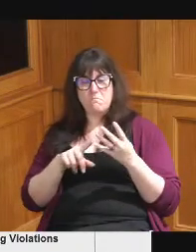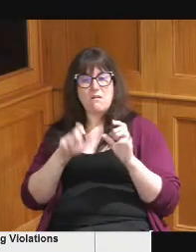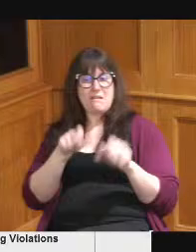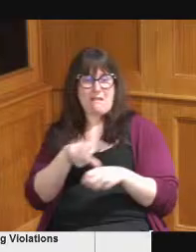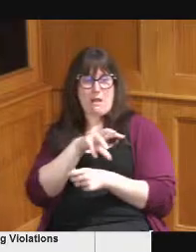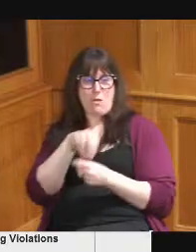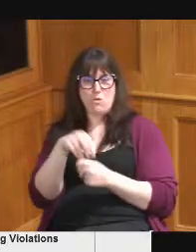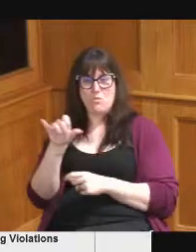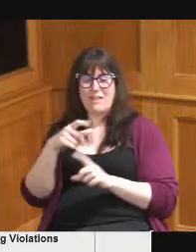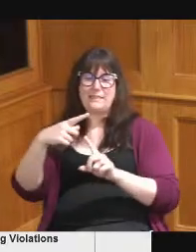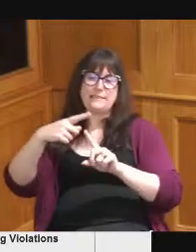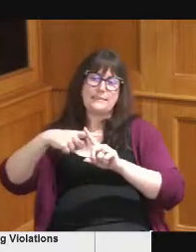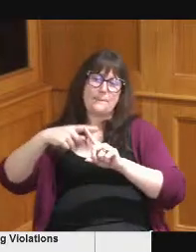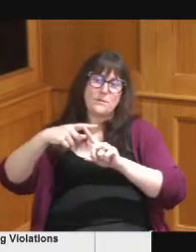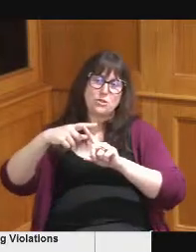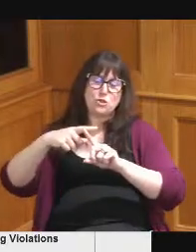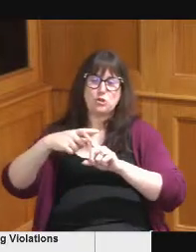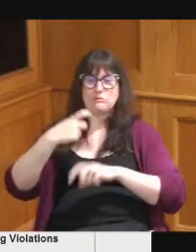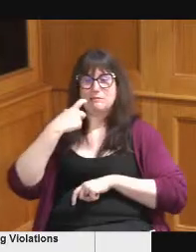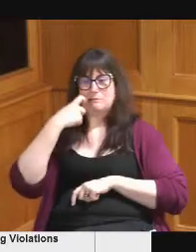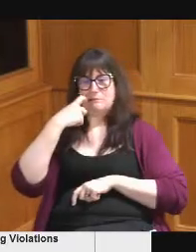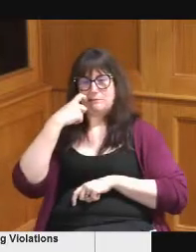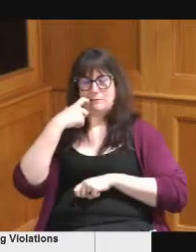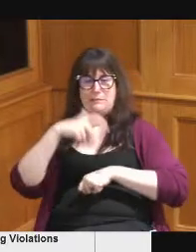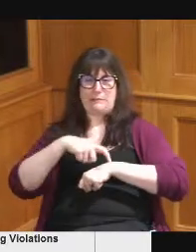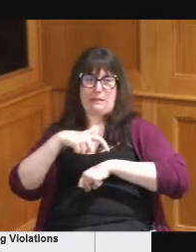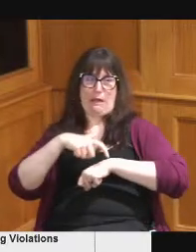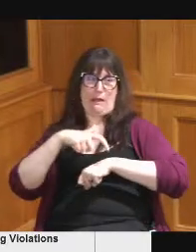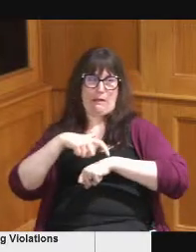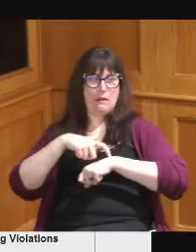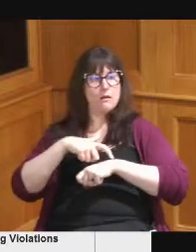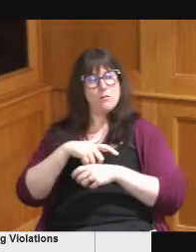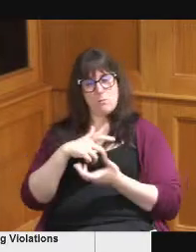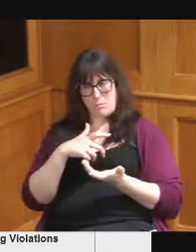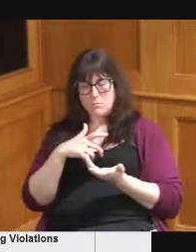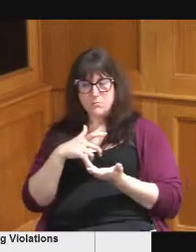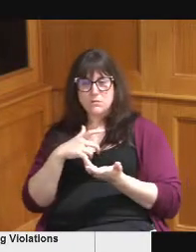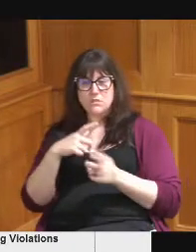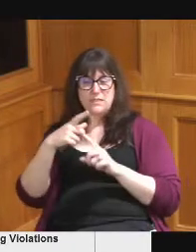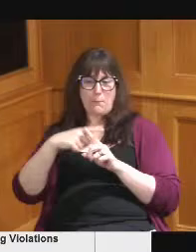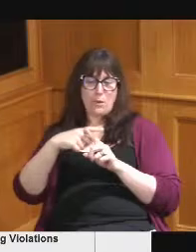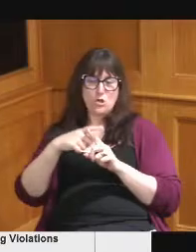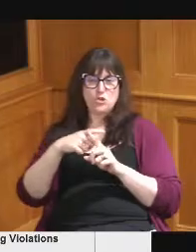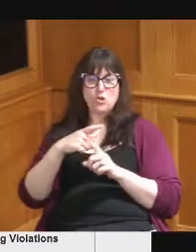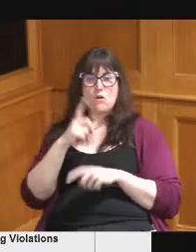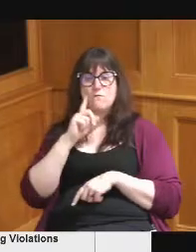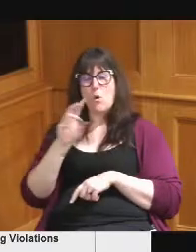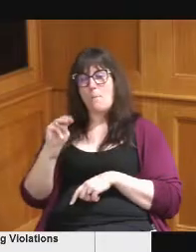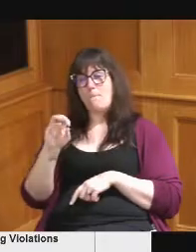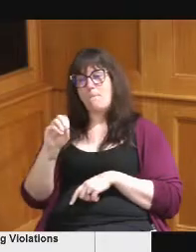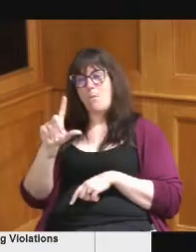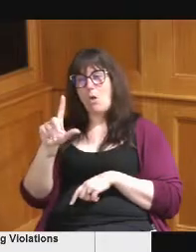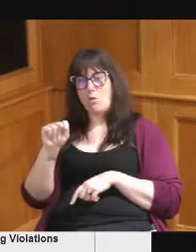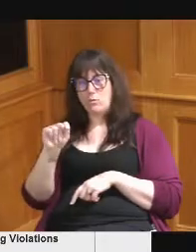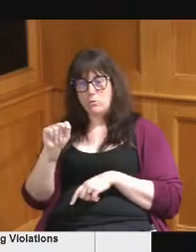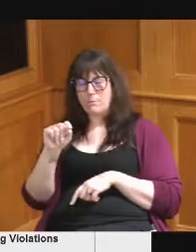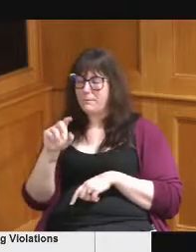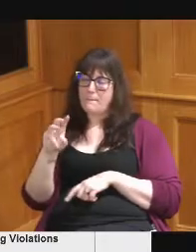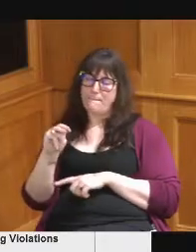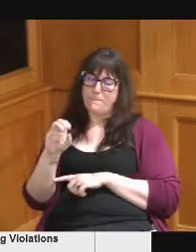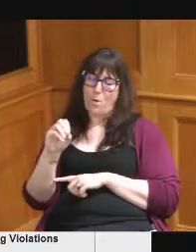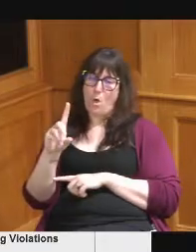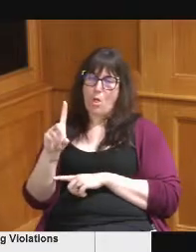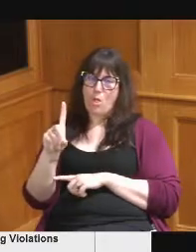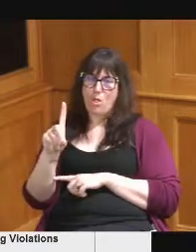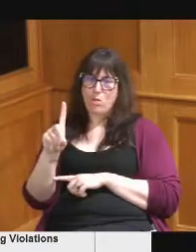the temperature in recent times that can be important for things like mold growth. It can be